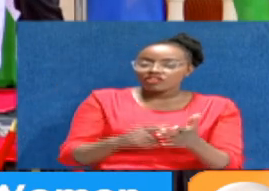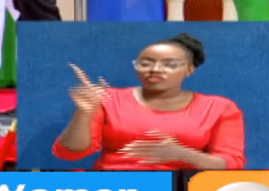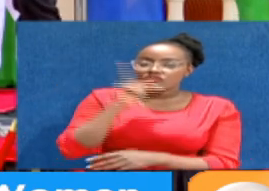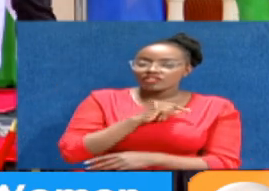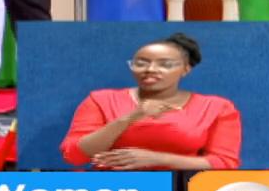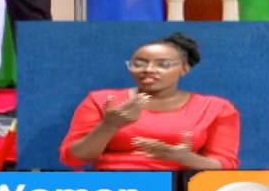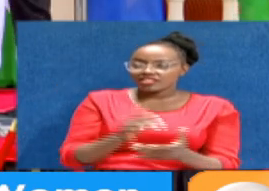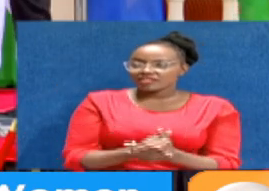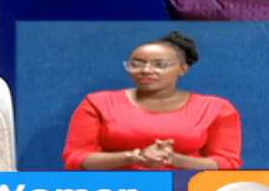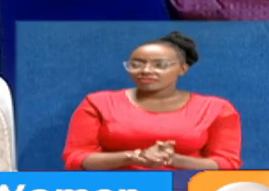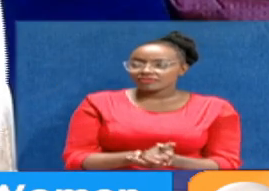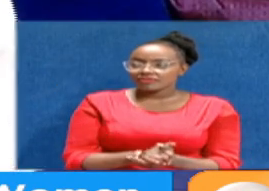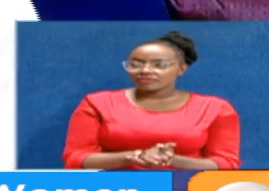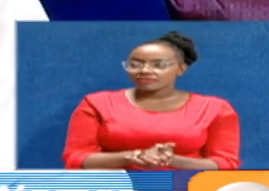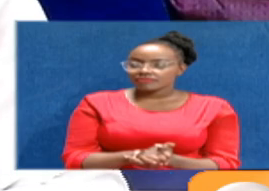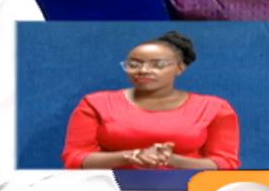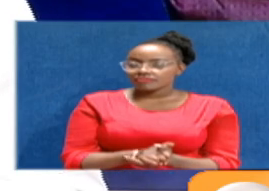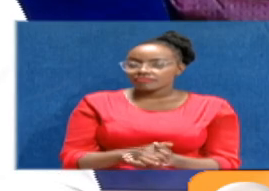kumaliza.